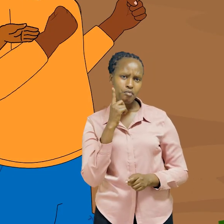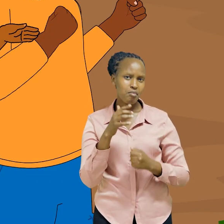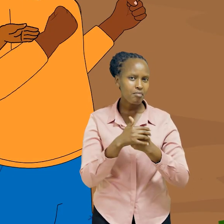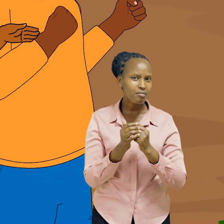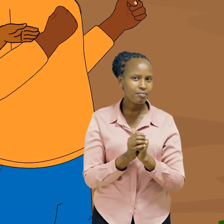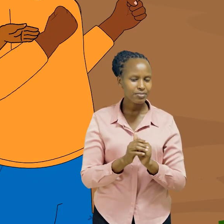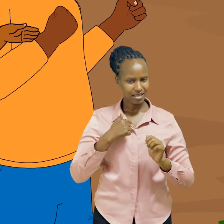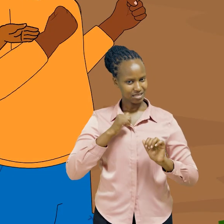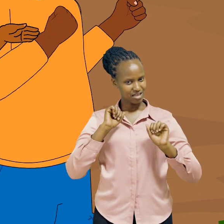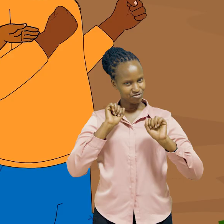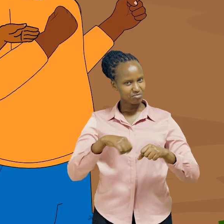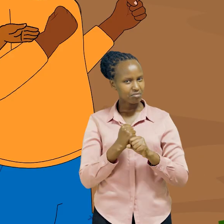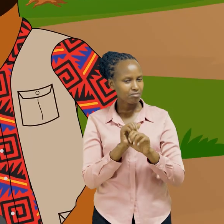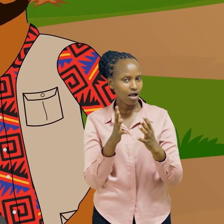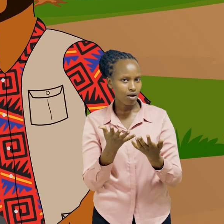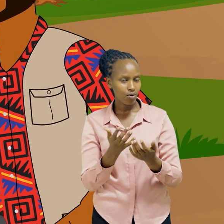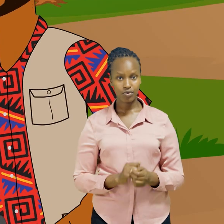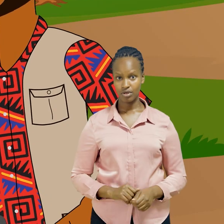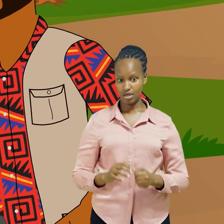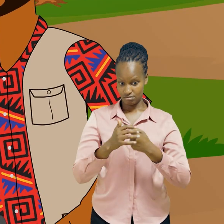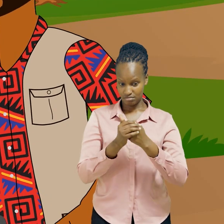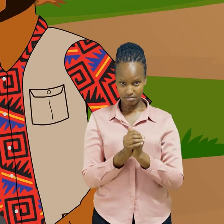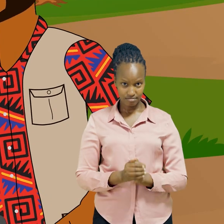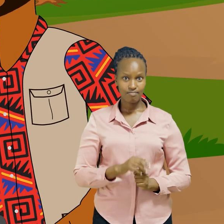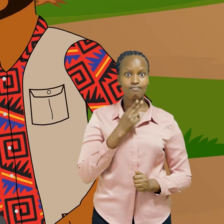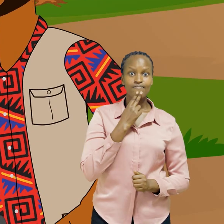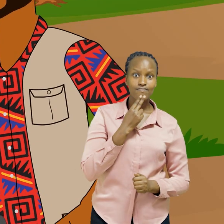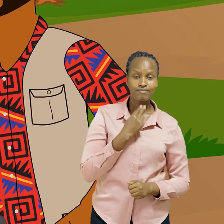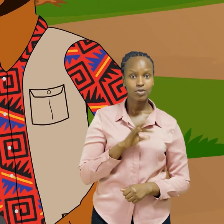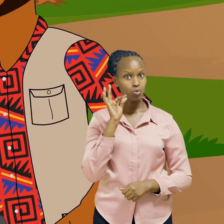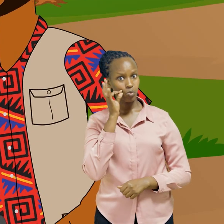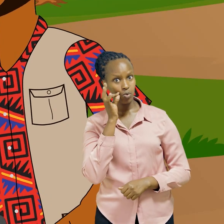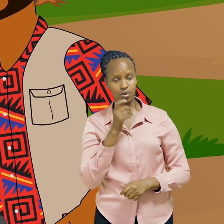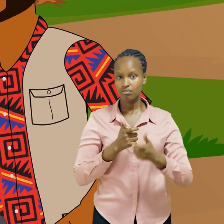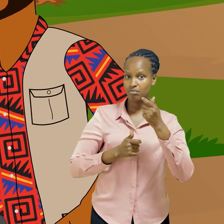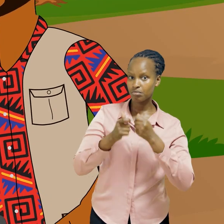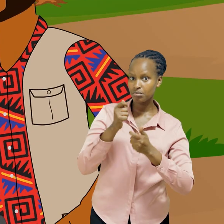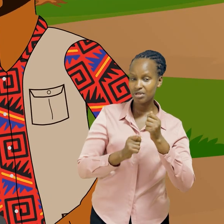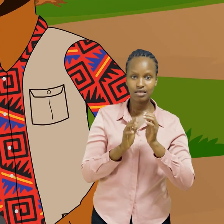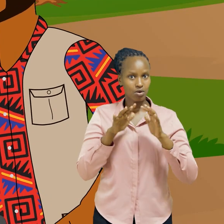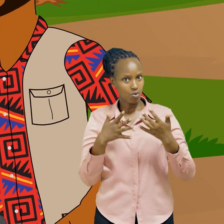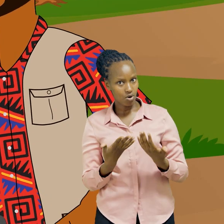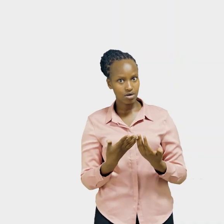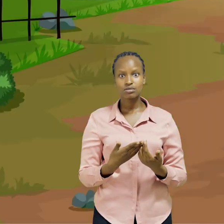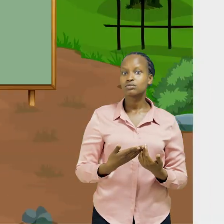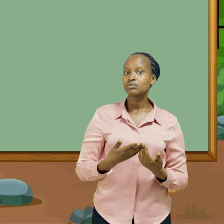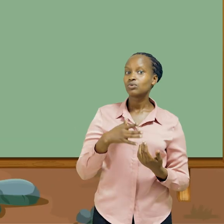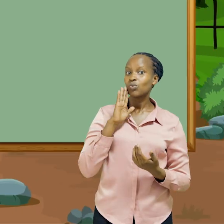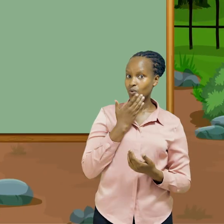candies are made, how can I make them? Candies are made from sugar mixed with fruits, milk, or water.